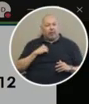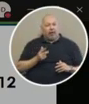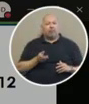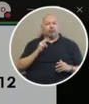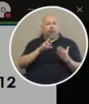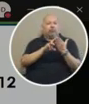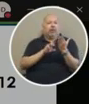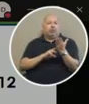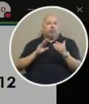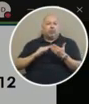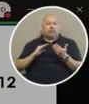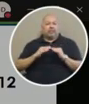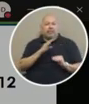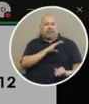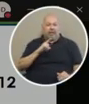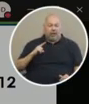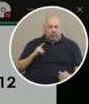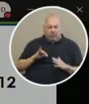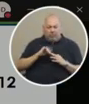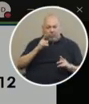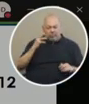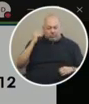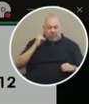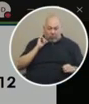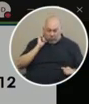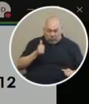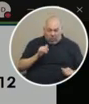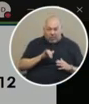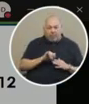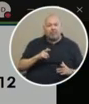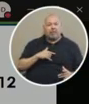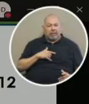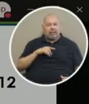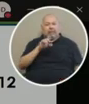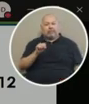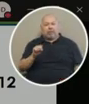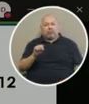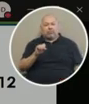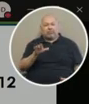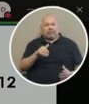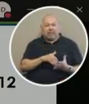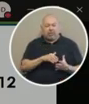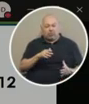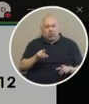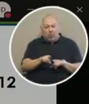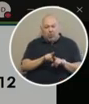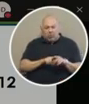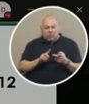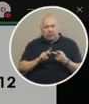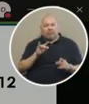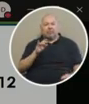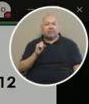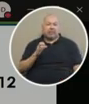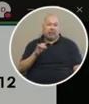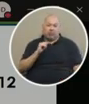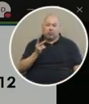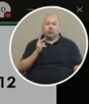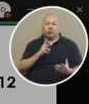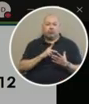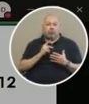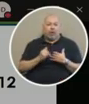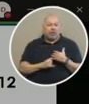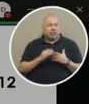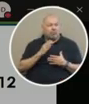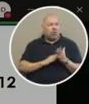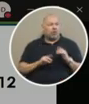2 contracts on council for consideration tomorrow, that being the South Central Phase 4, as well as the Viscount. Those are two projects that were